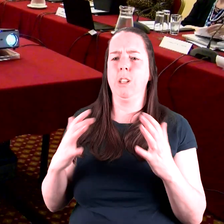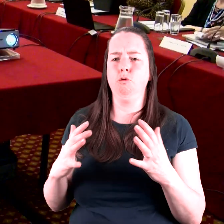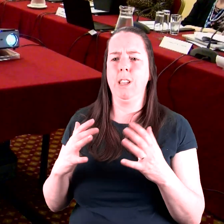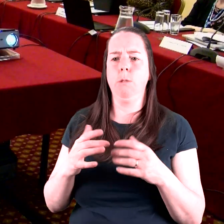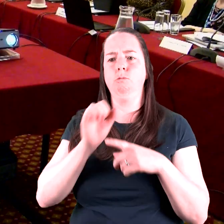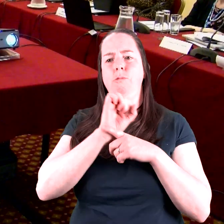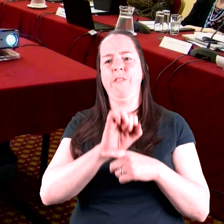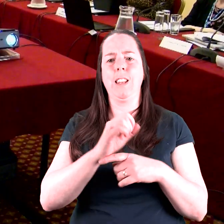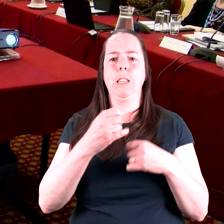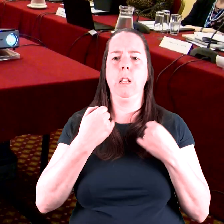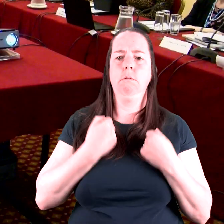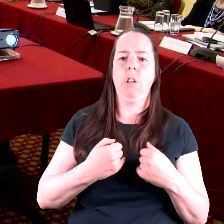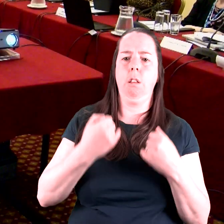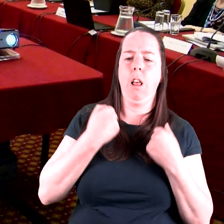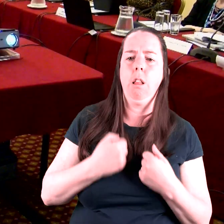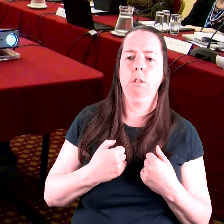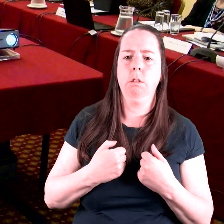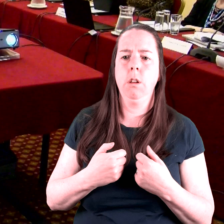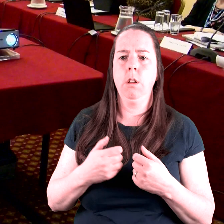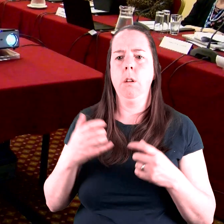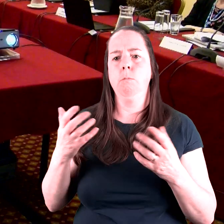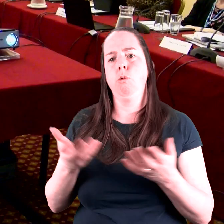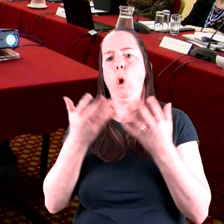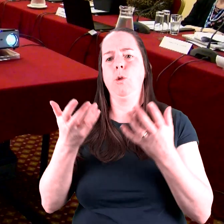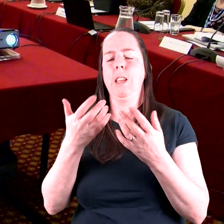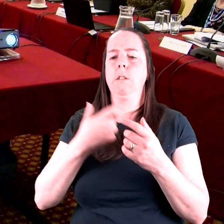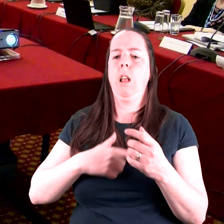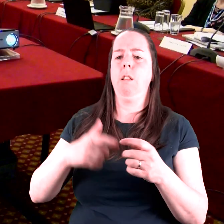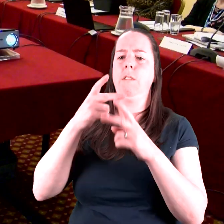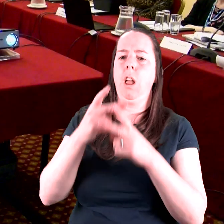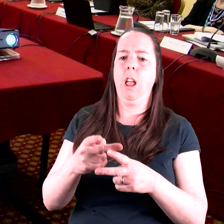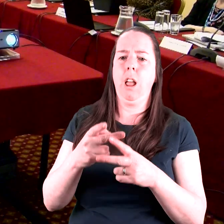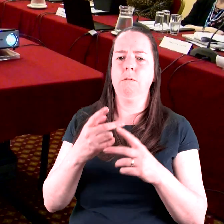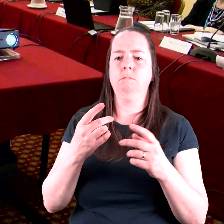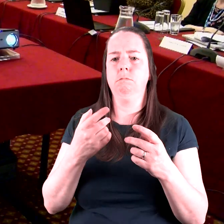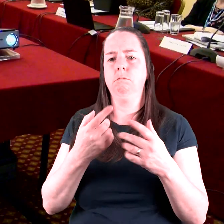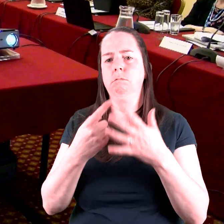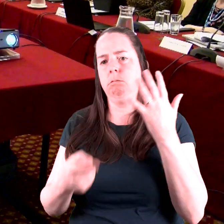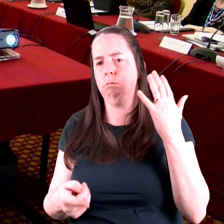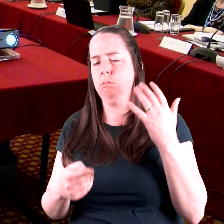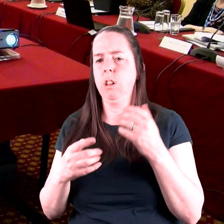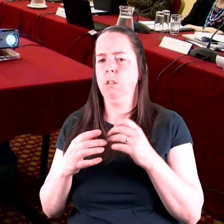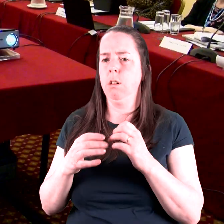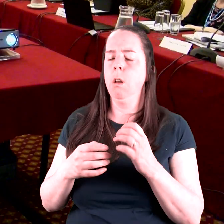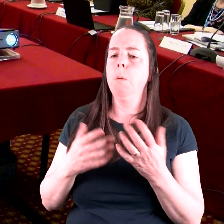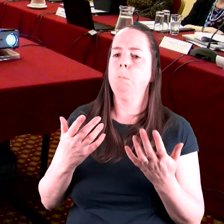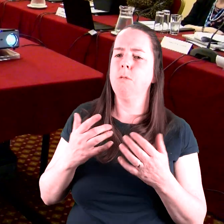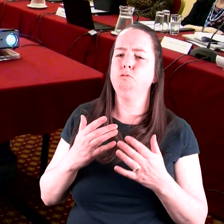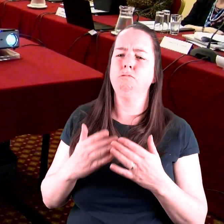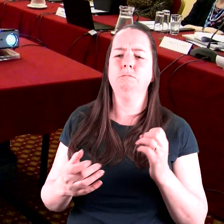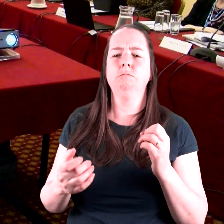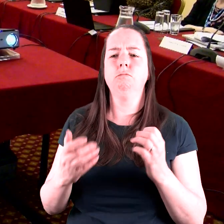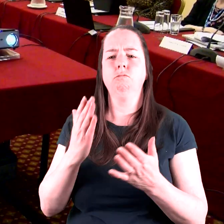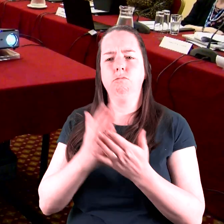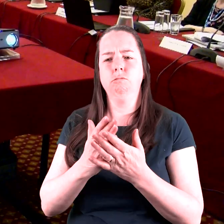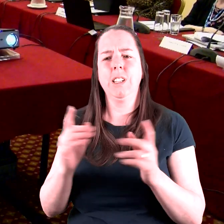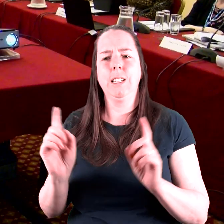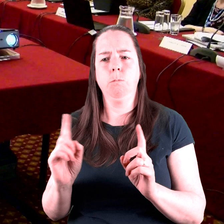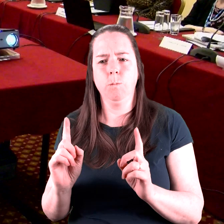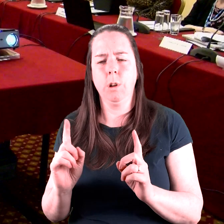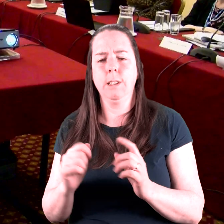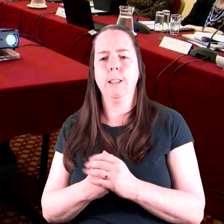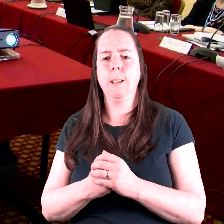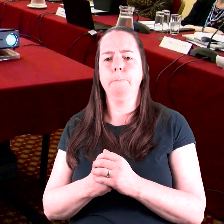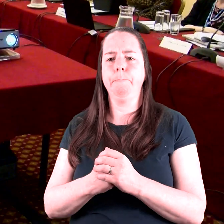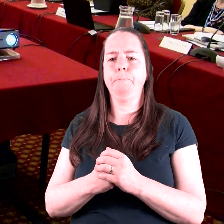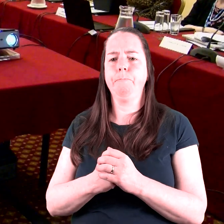not going to disagree that preventing ill health, promoting self-care, etc., is important.